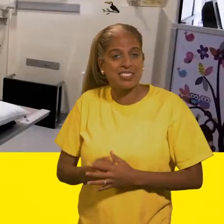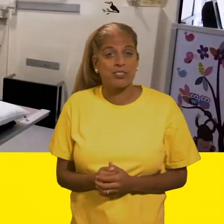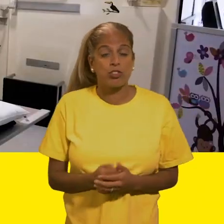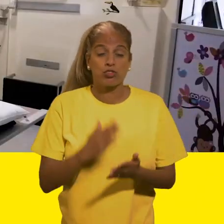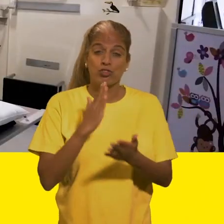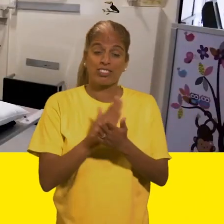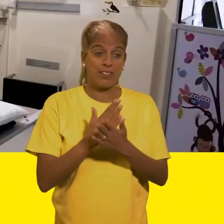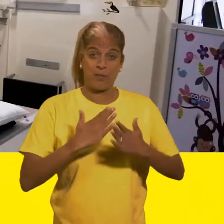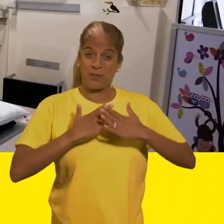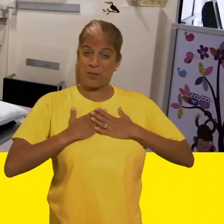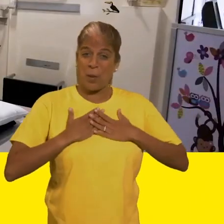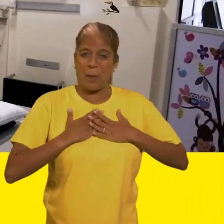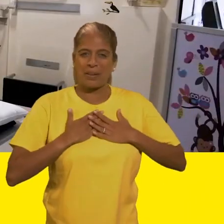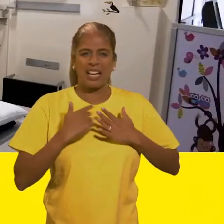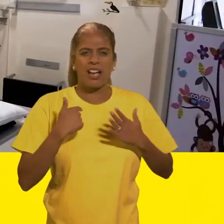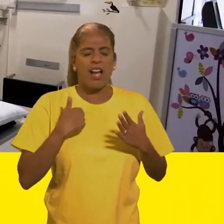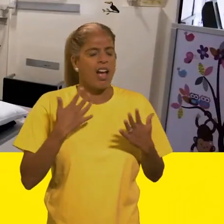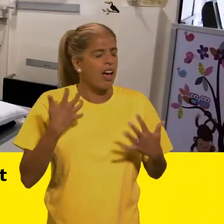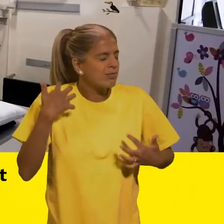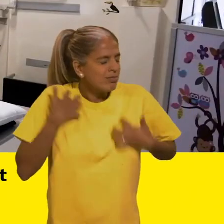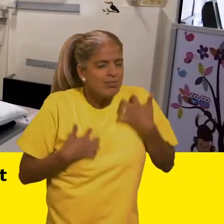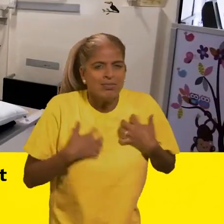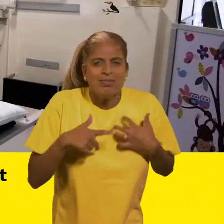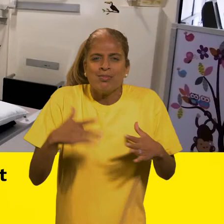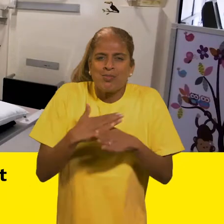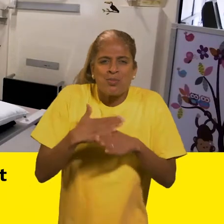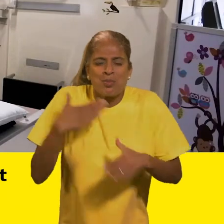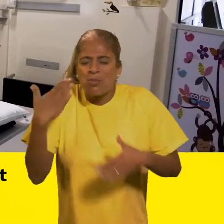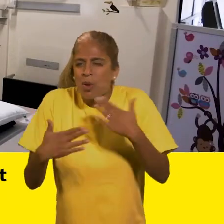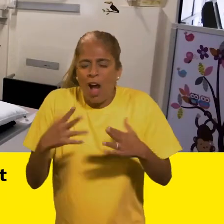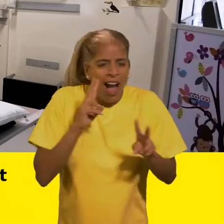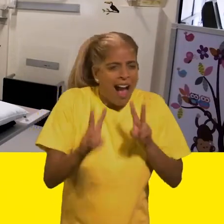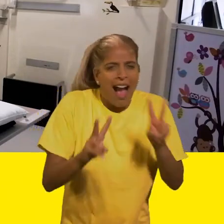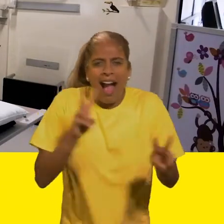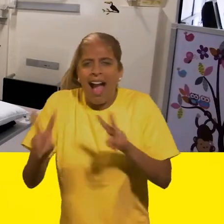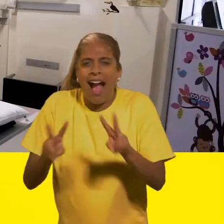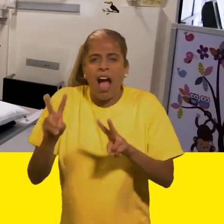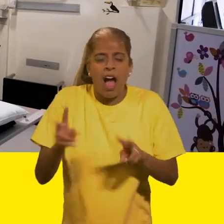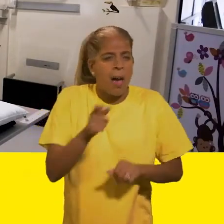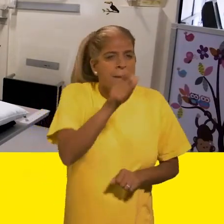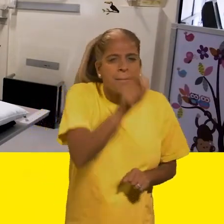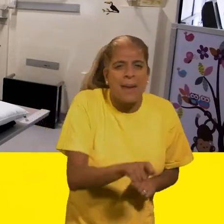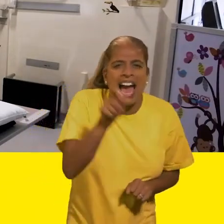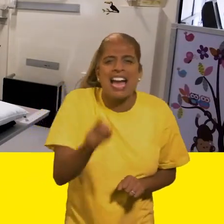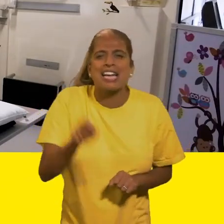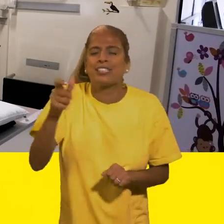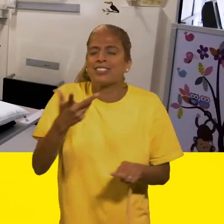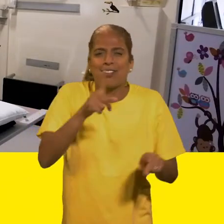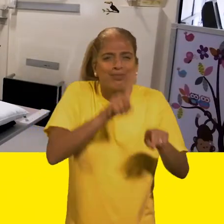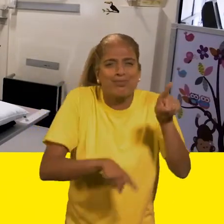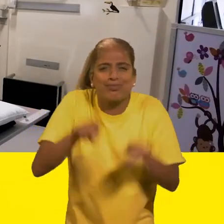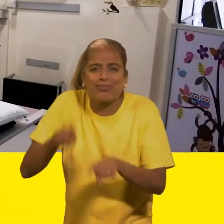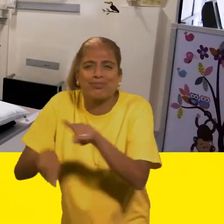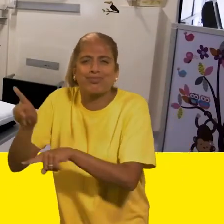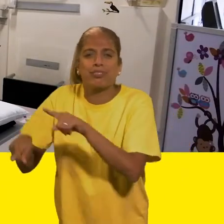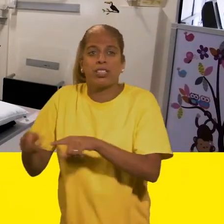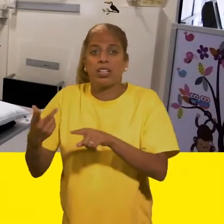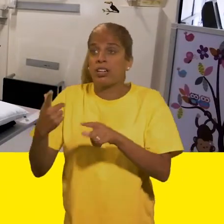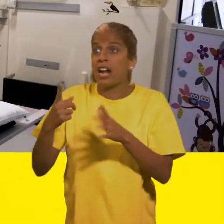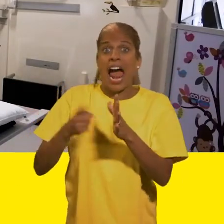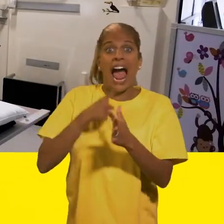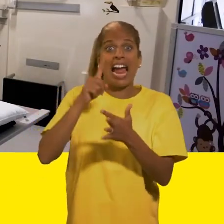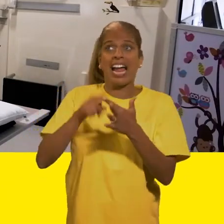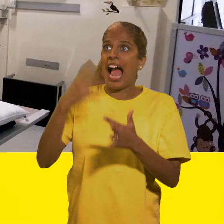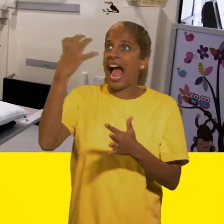For me personally, it's actually the interesting workload that you see, the patient, the variety. You could be